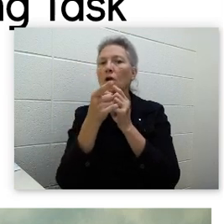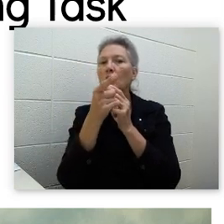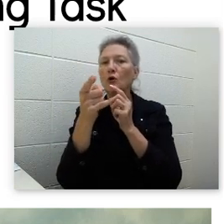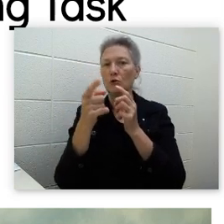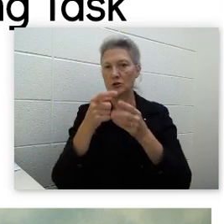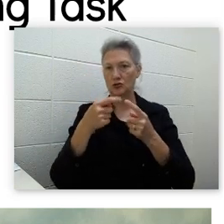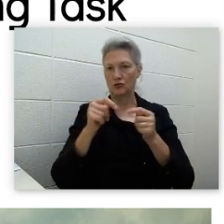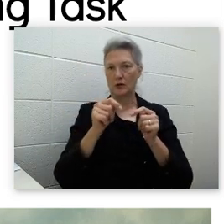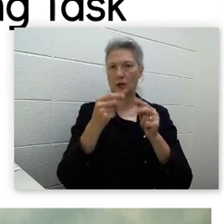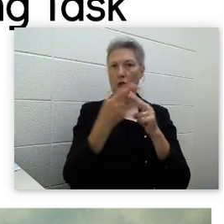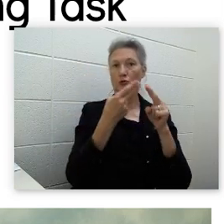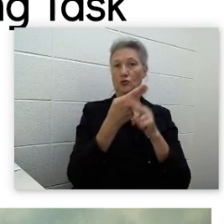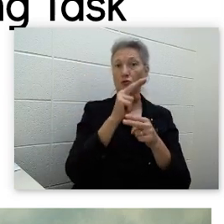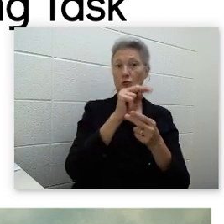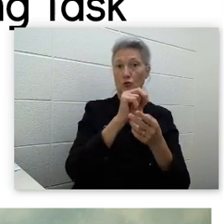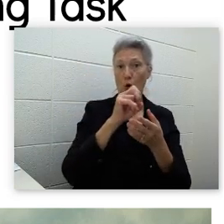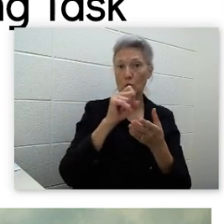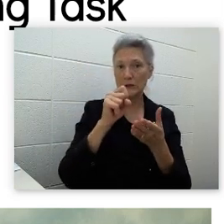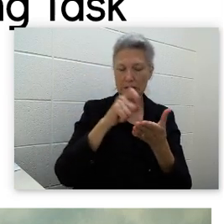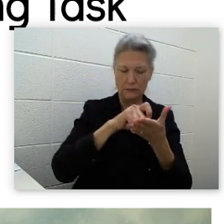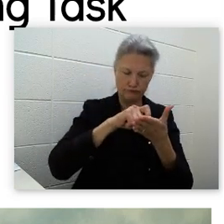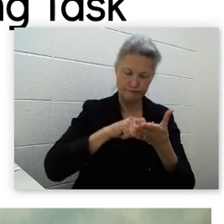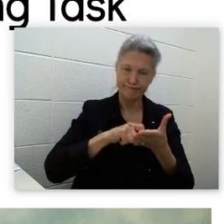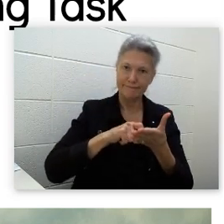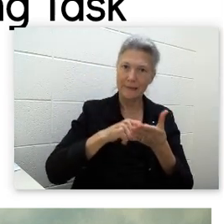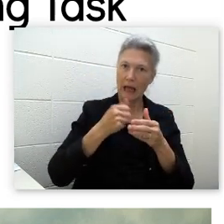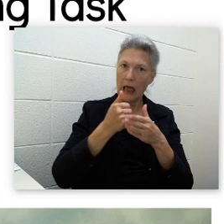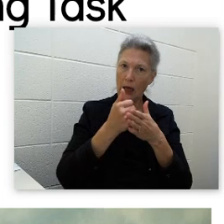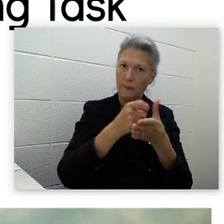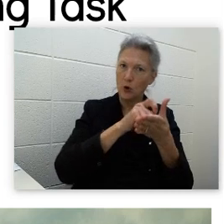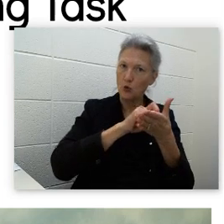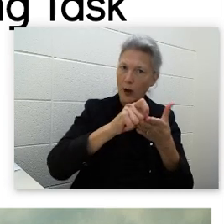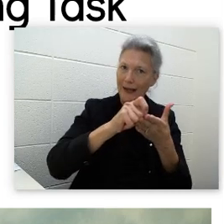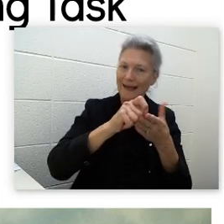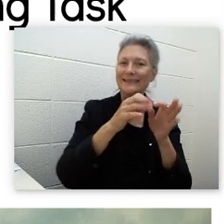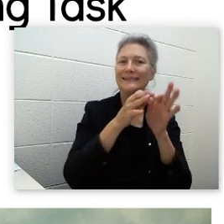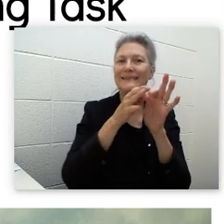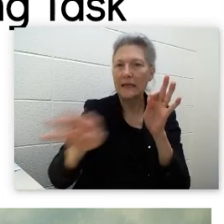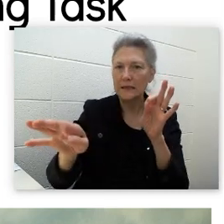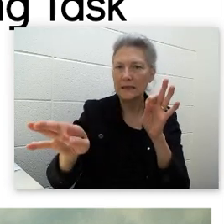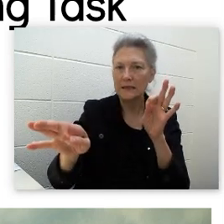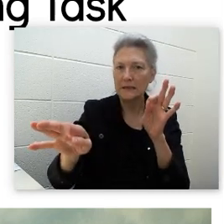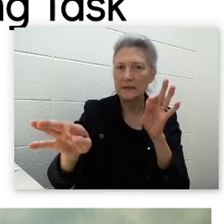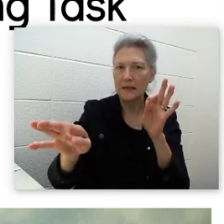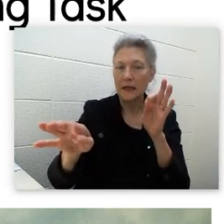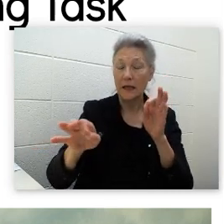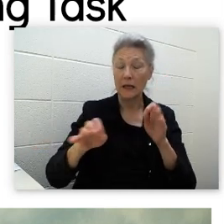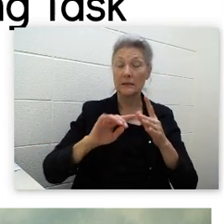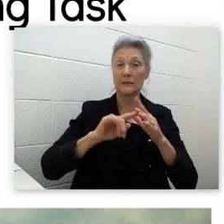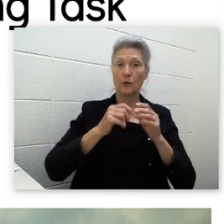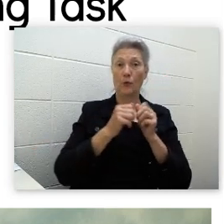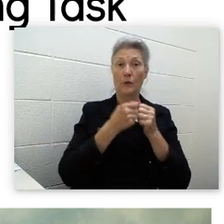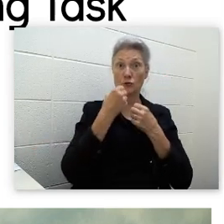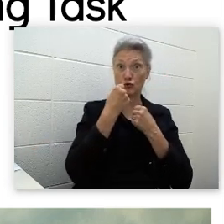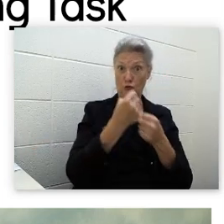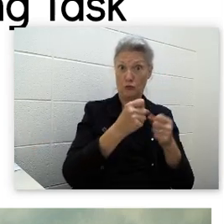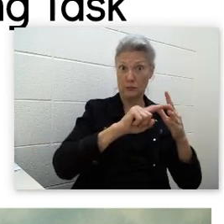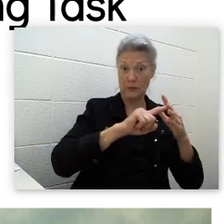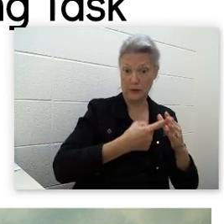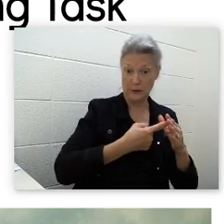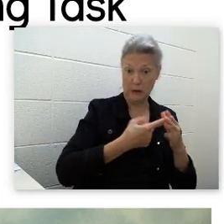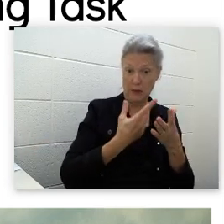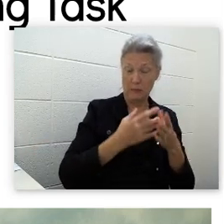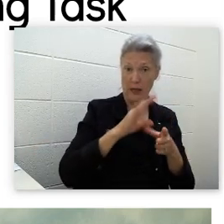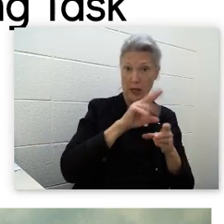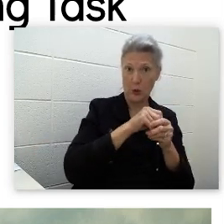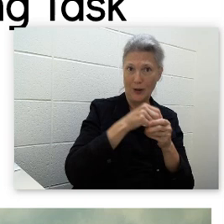to help you write sentences. Remember, start with a strong beginning. That can include an interesting fact.